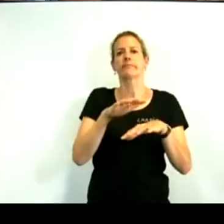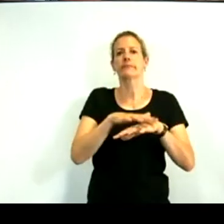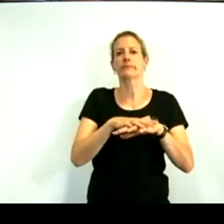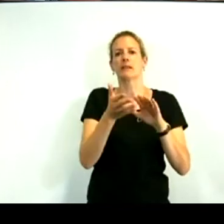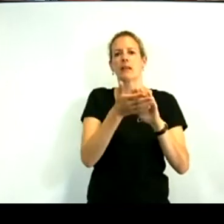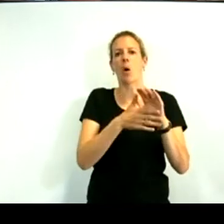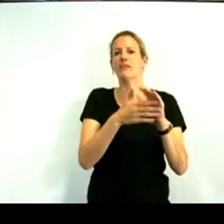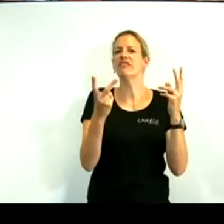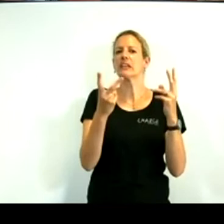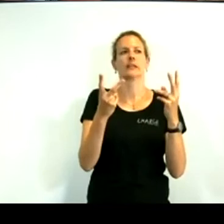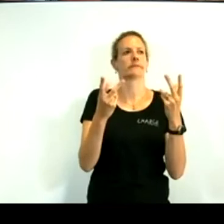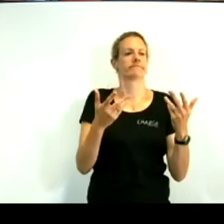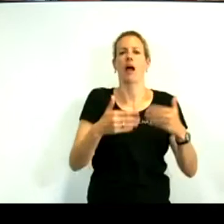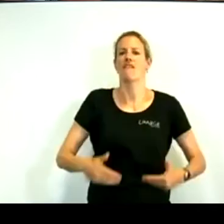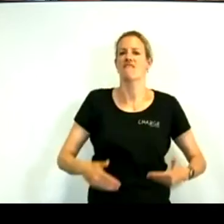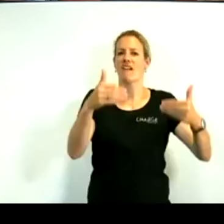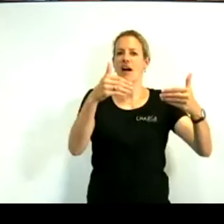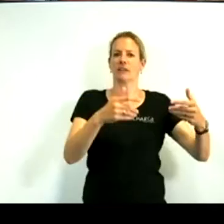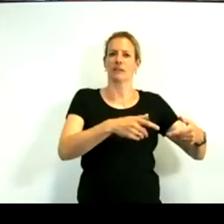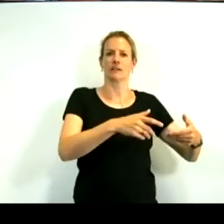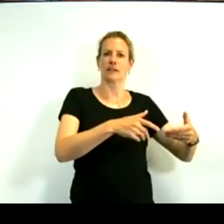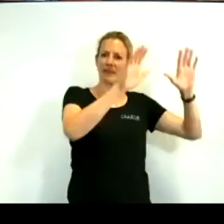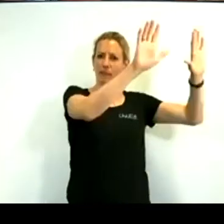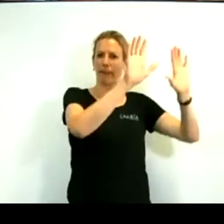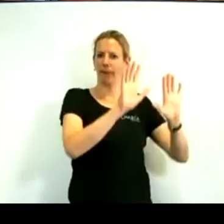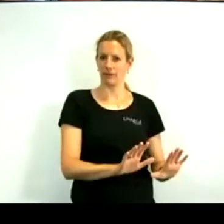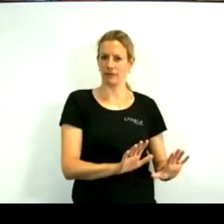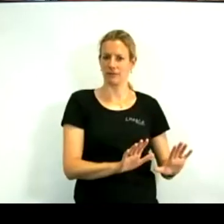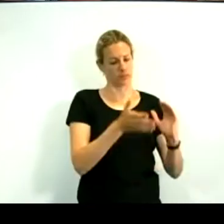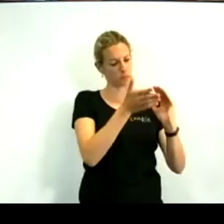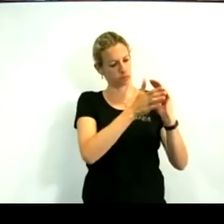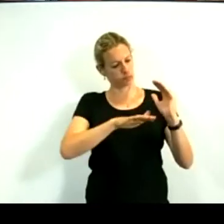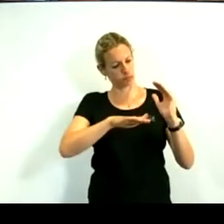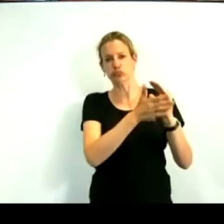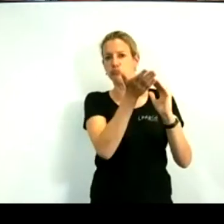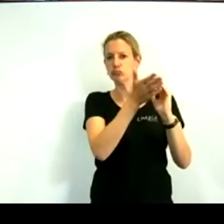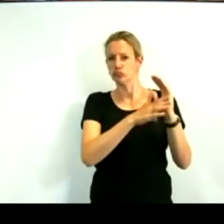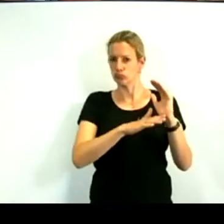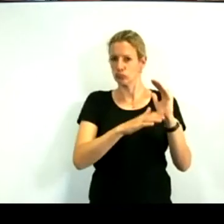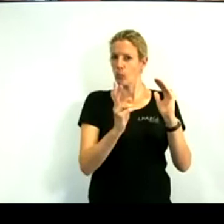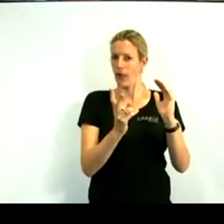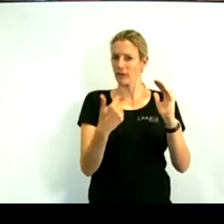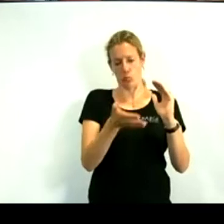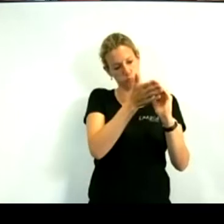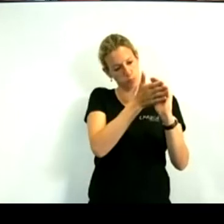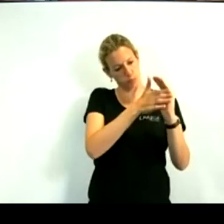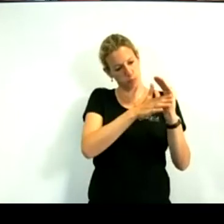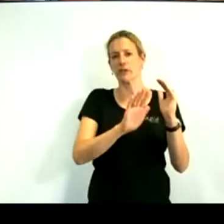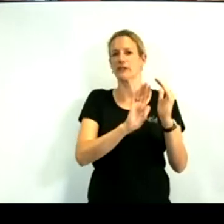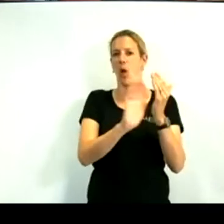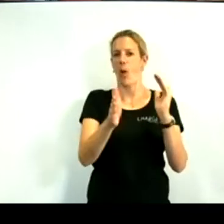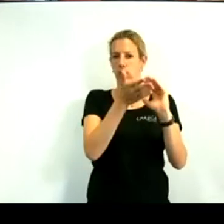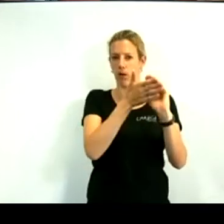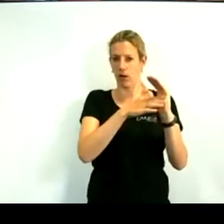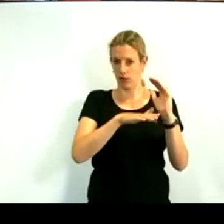stuck to the back of the eyeball, around the inside, stuck to the eyeball. And if you think